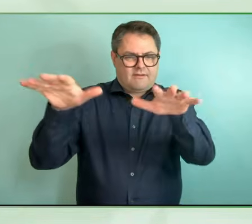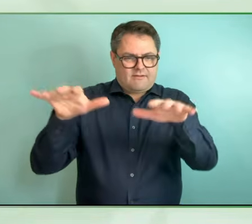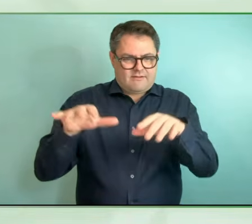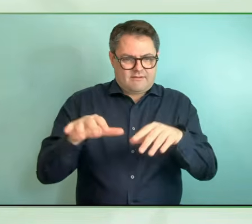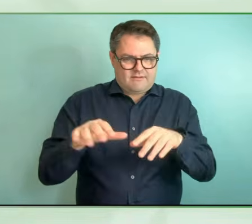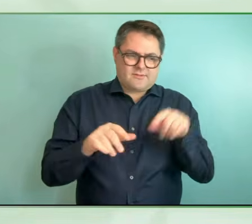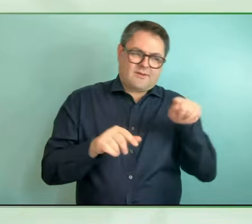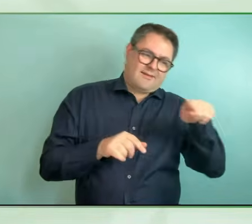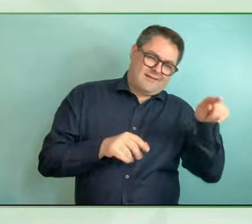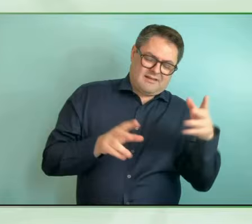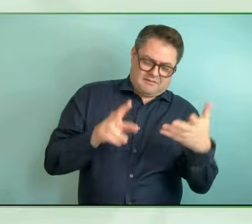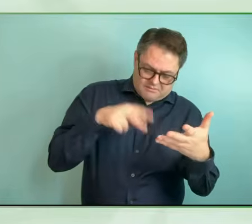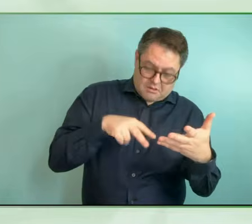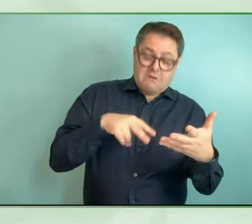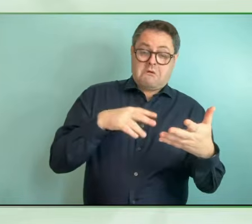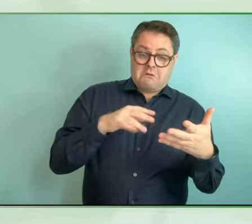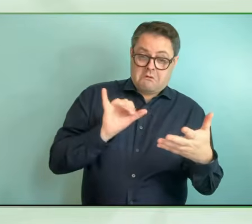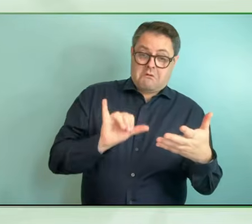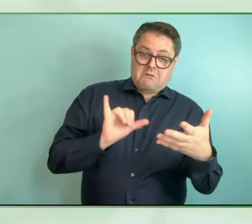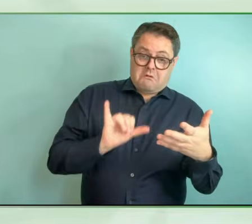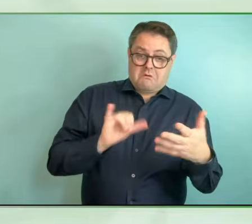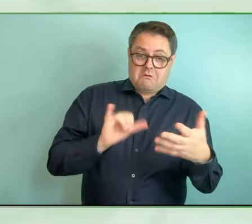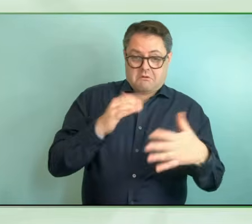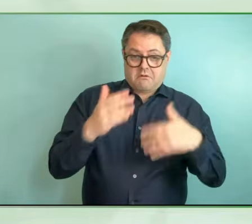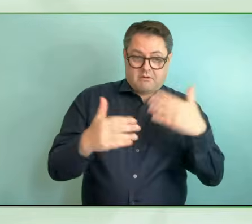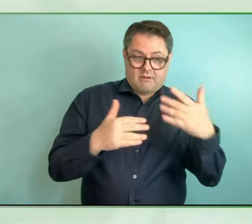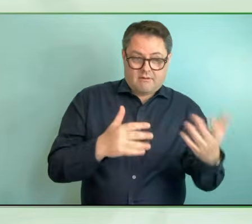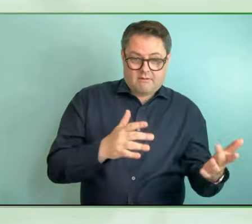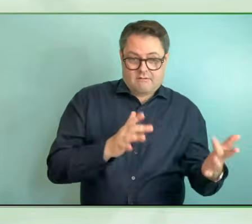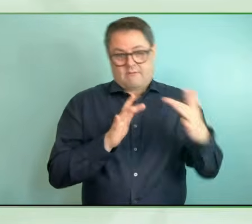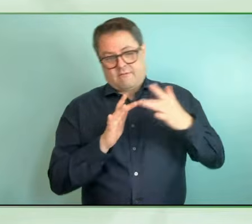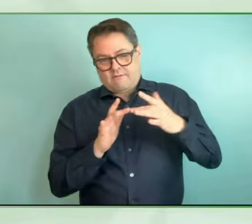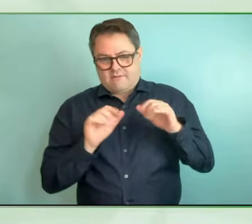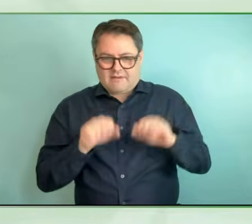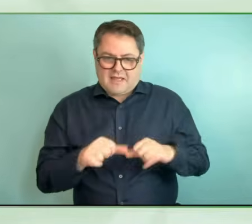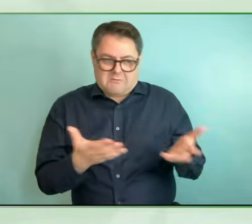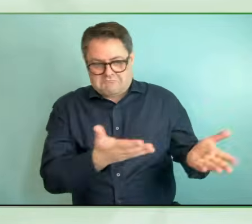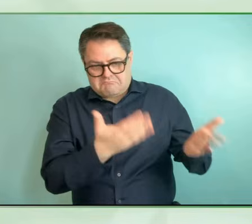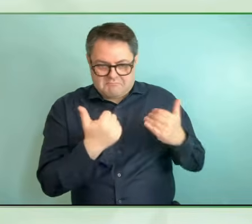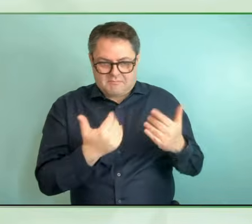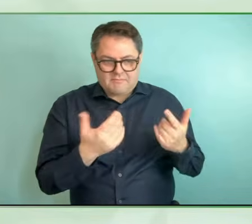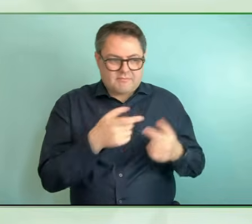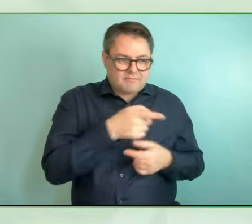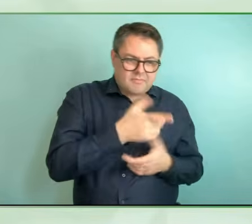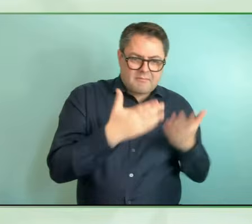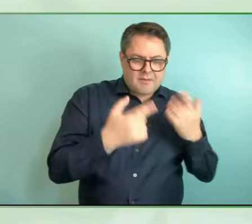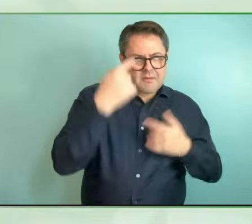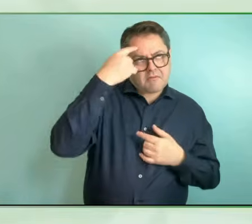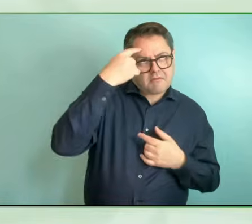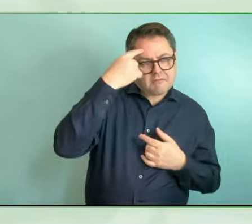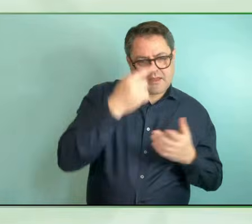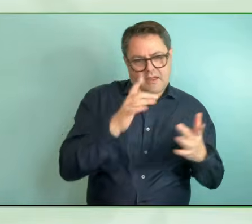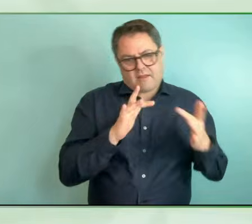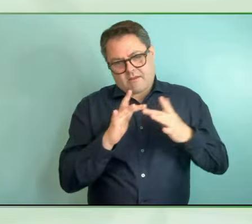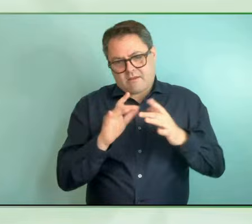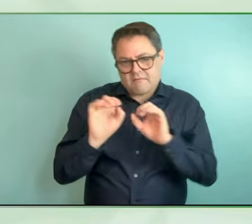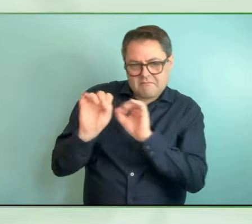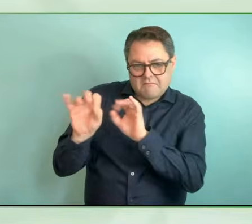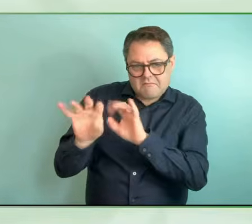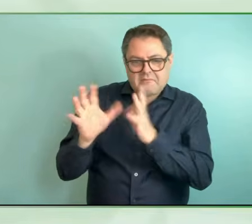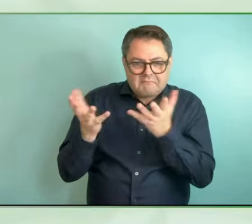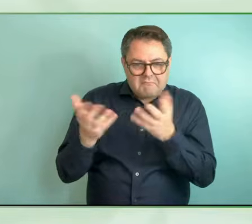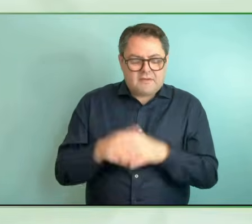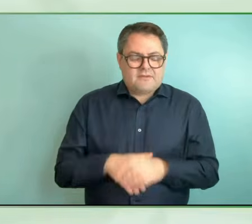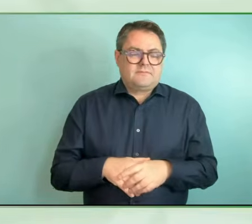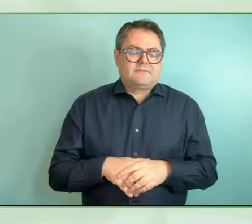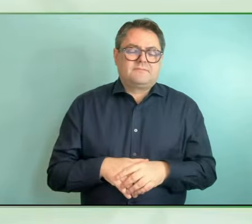news, so they can approach us anytime when they have thoughts on that, yes. Okay. Just